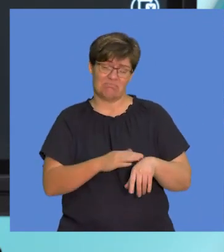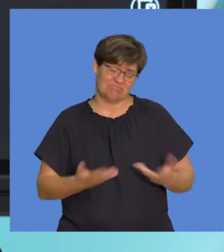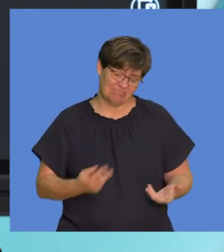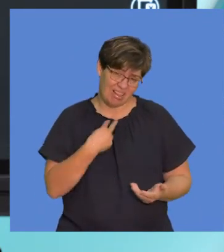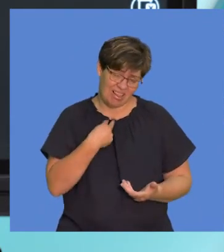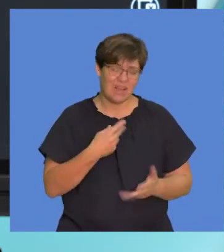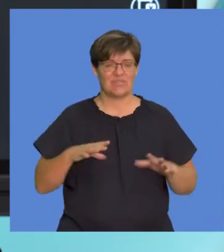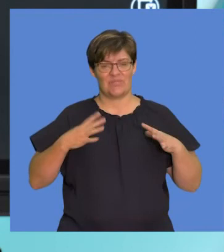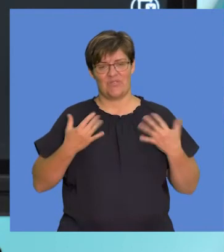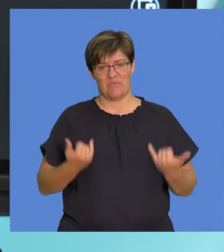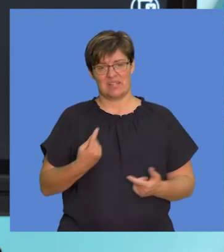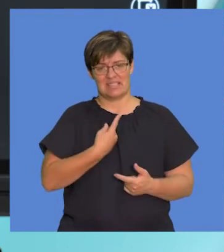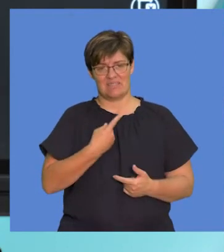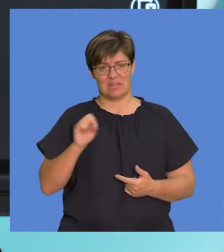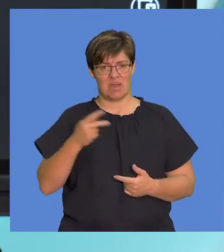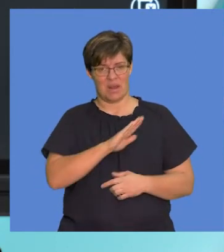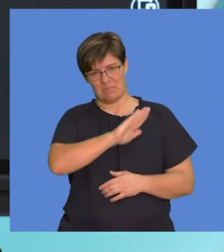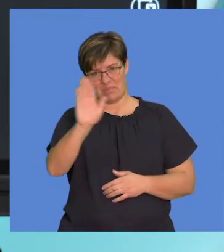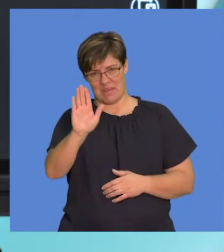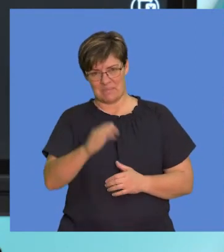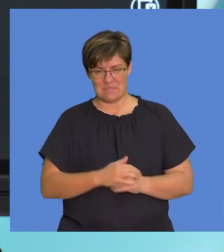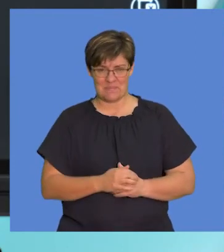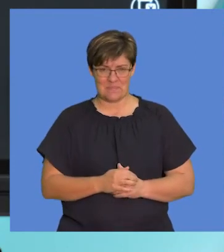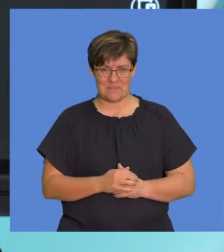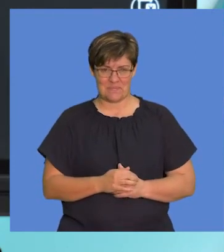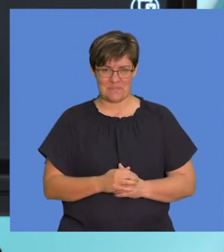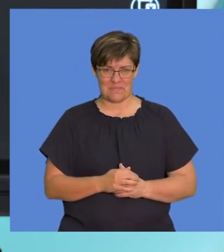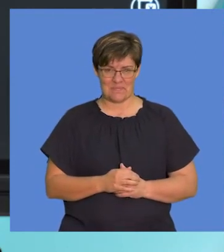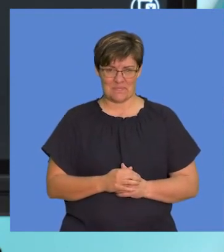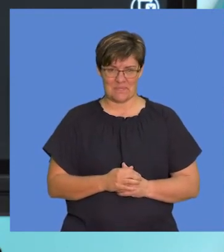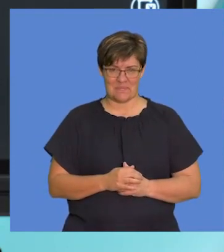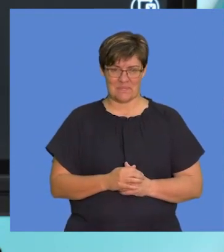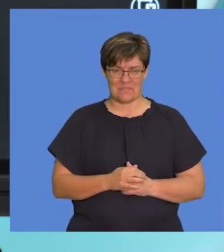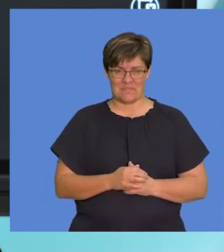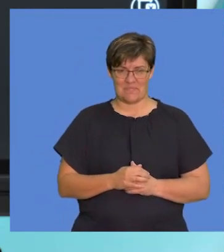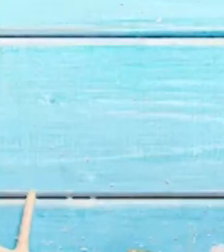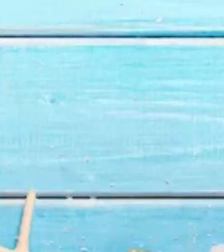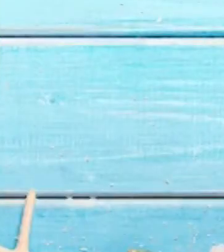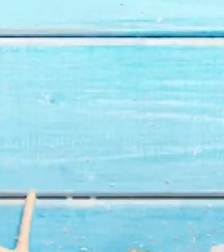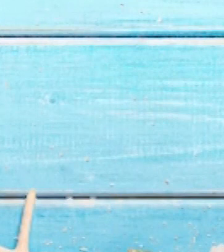So because of time constraints, that's all that we have for today. From myself, it's cheers and bye-bye for now.